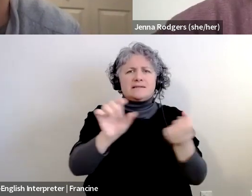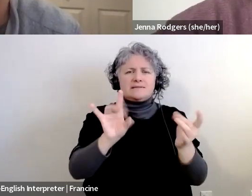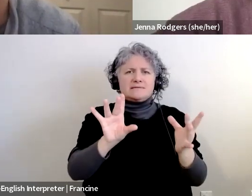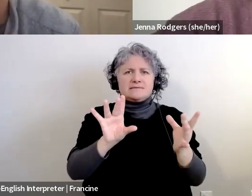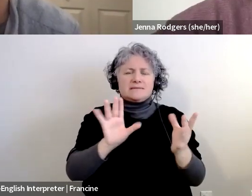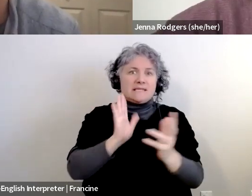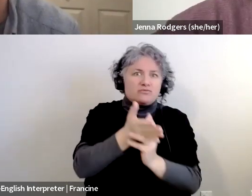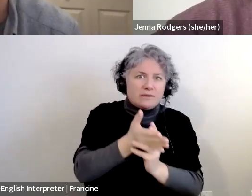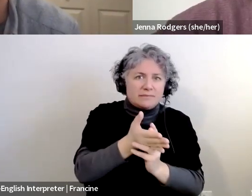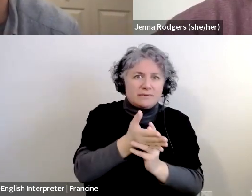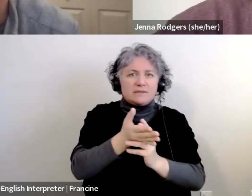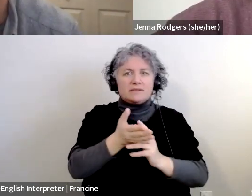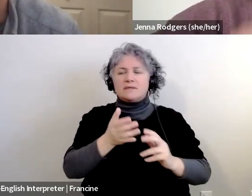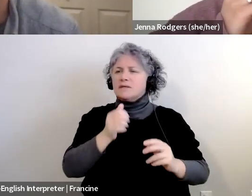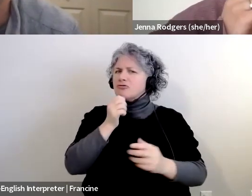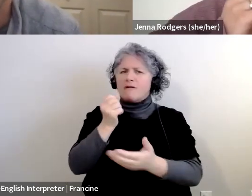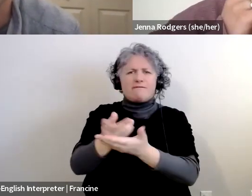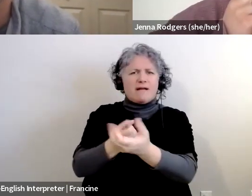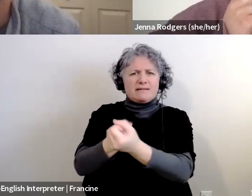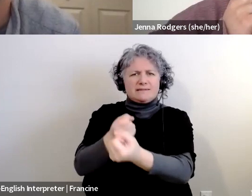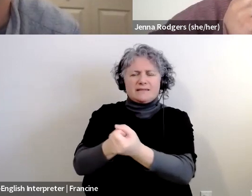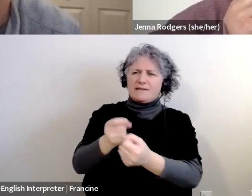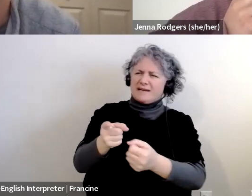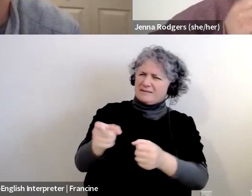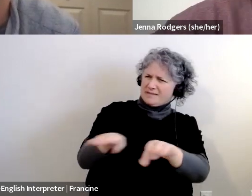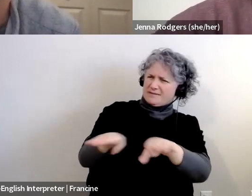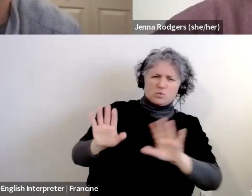can shift things from progressing up that pyramid.